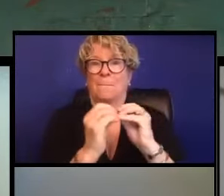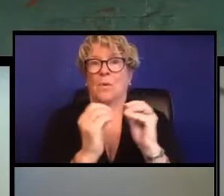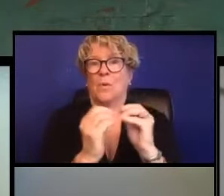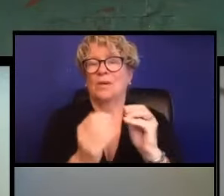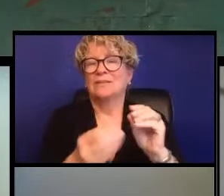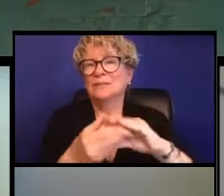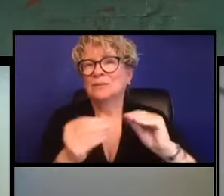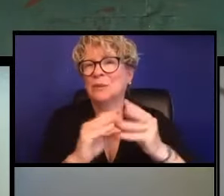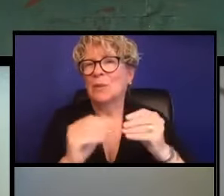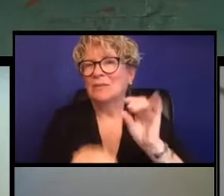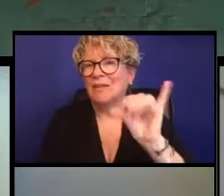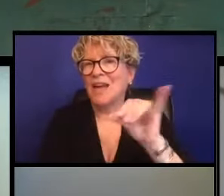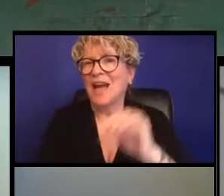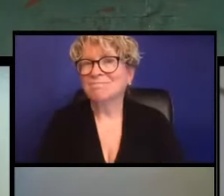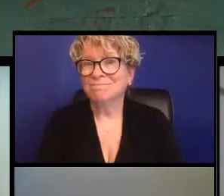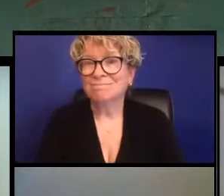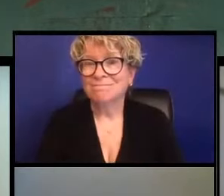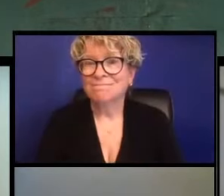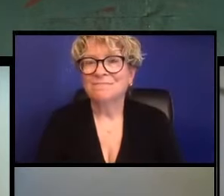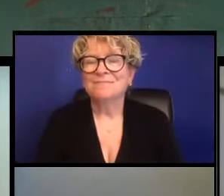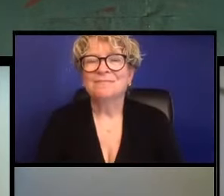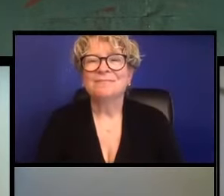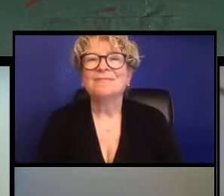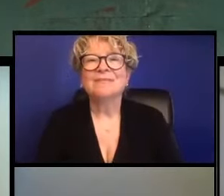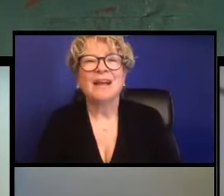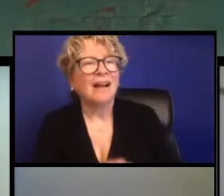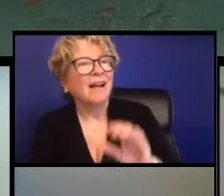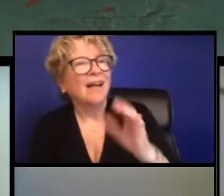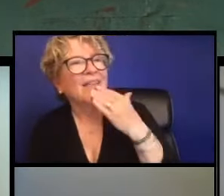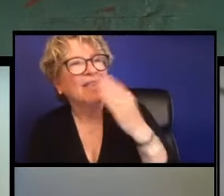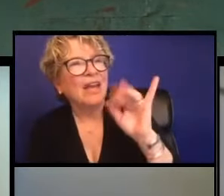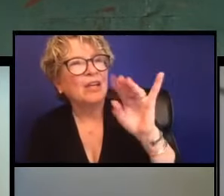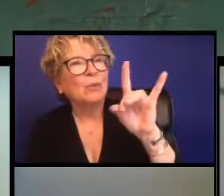Thank you, Julia. Who would like to jump in next?